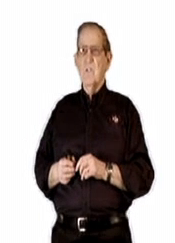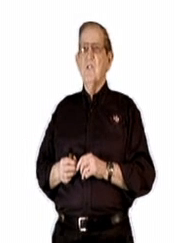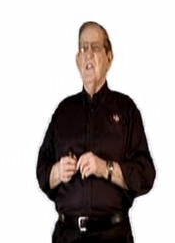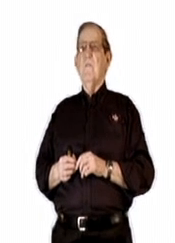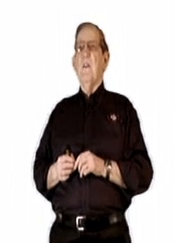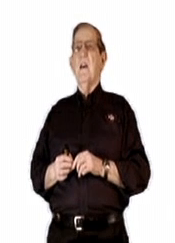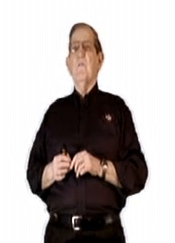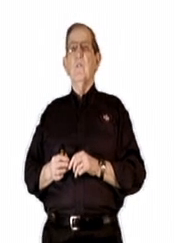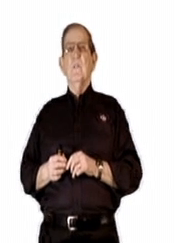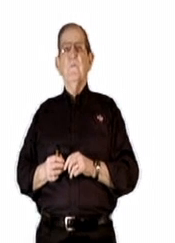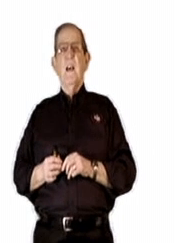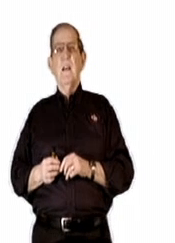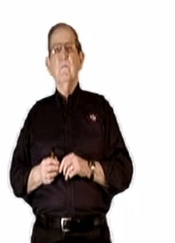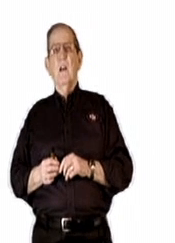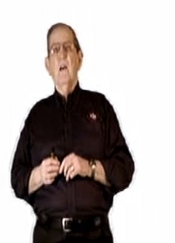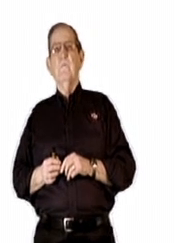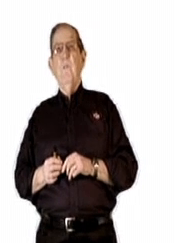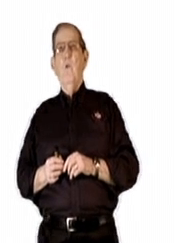to